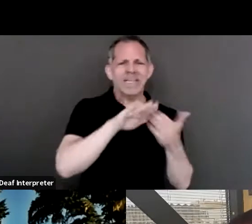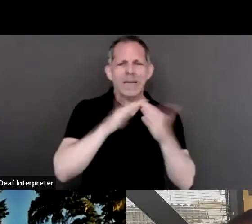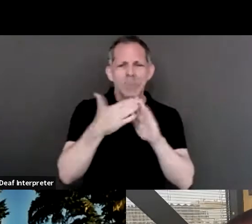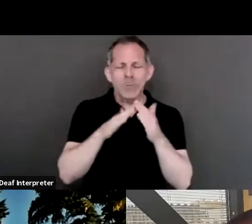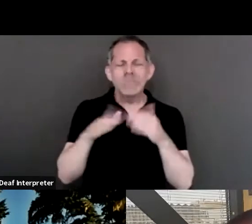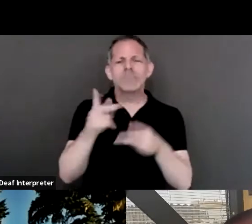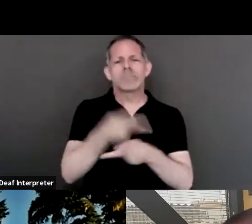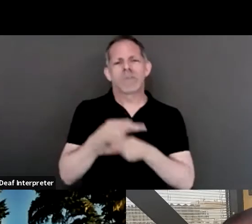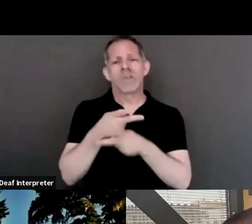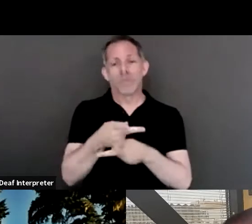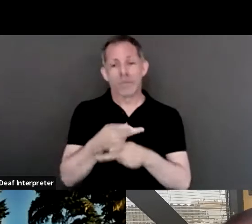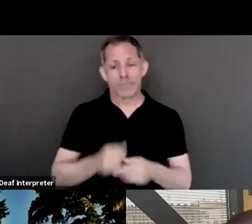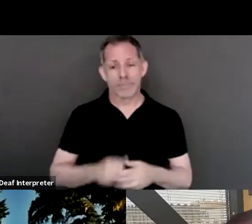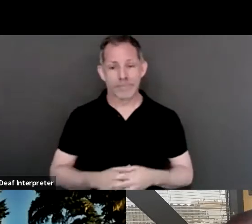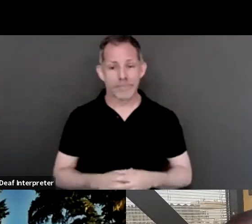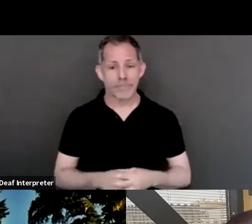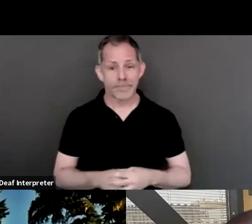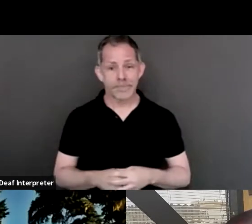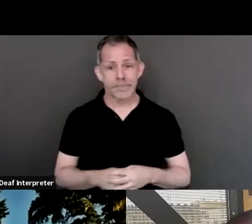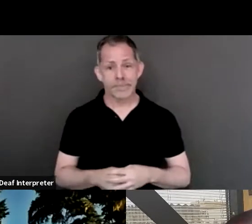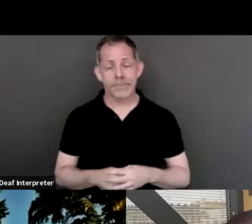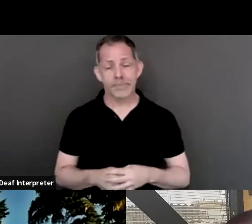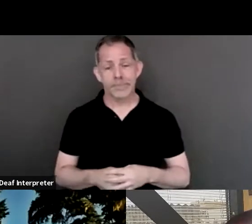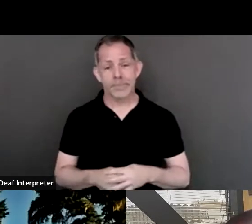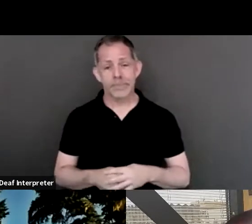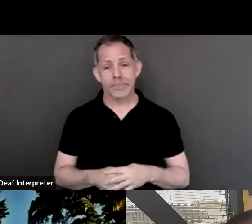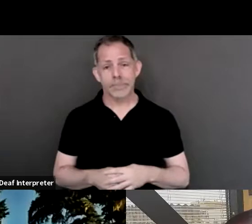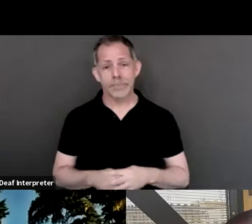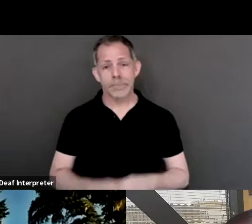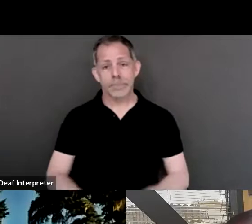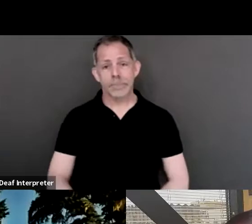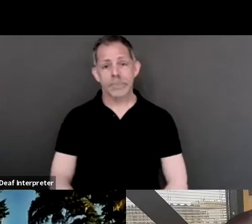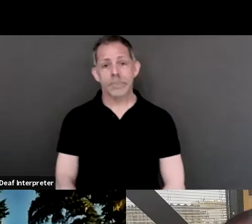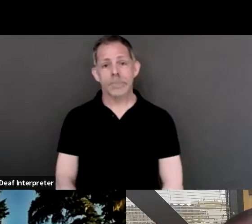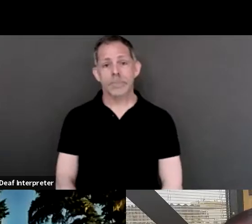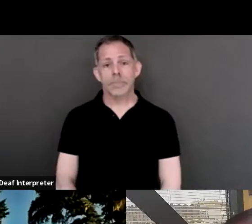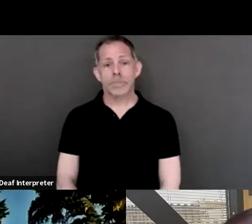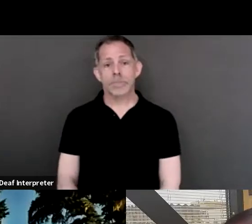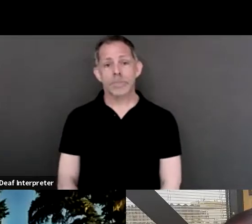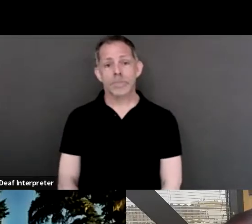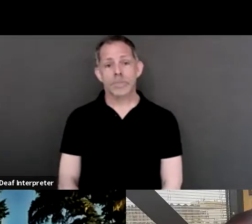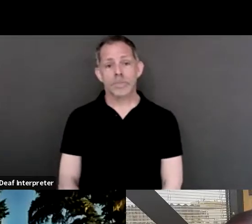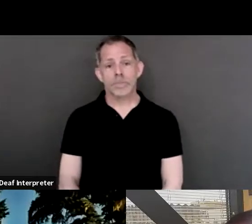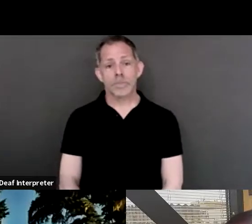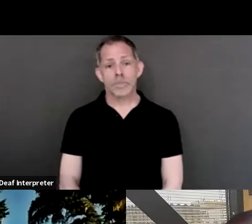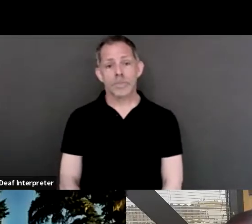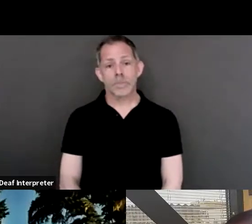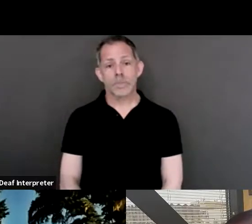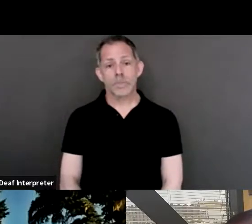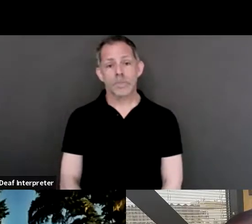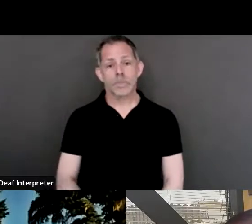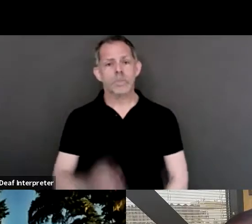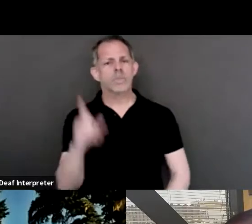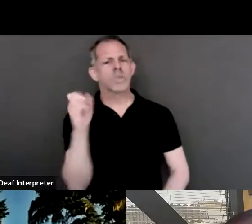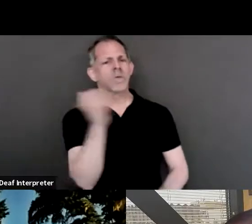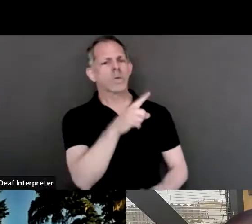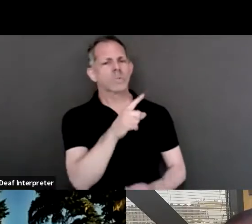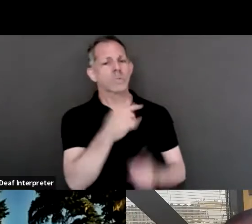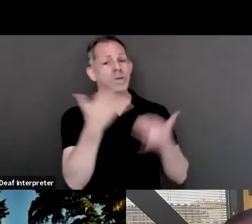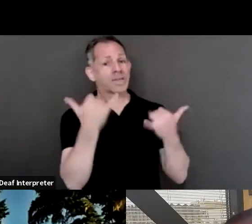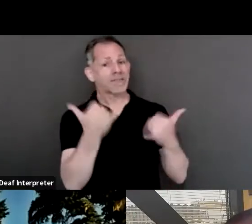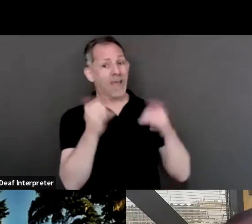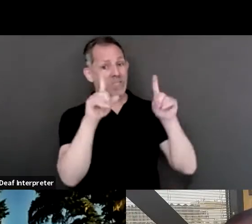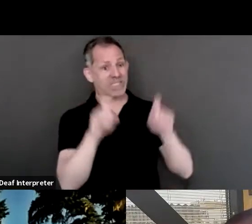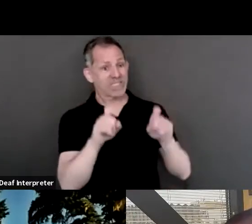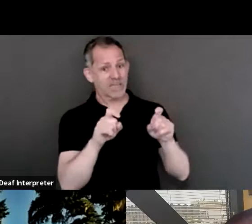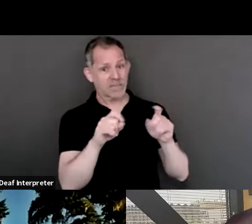And is overall testing down considerably now that so many people are vaccinated? Is it an